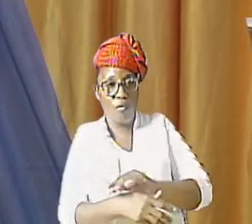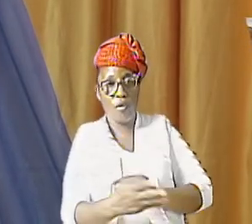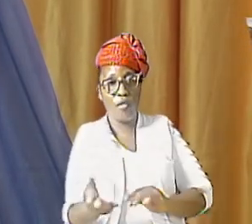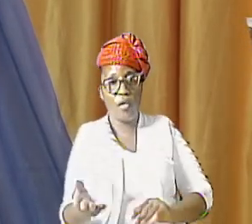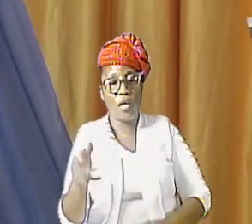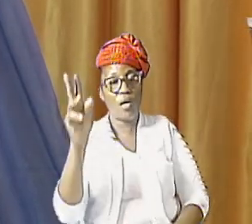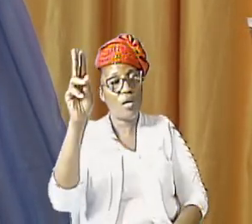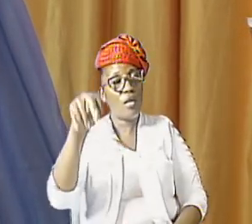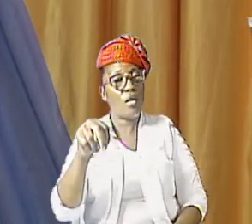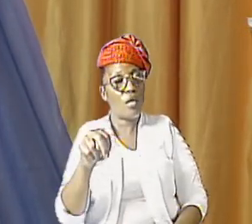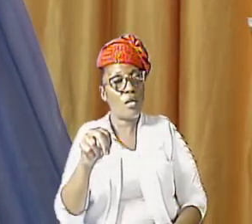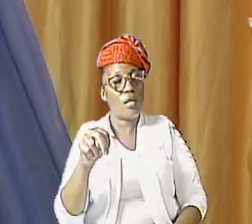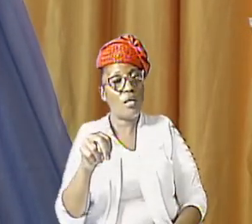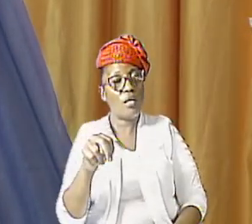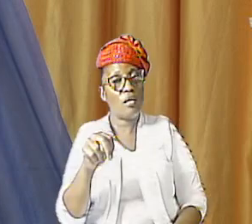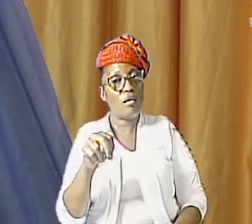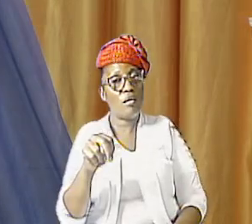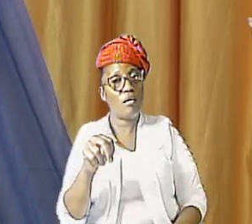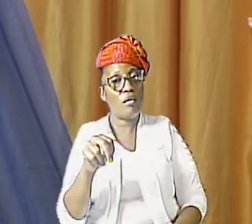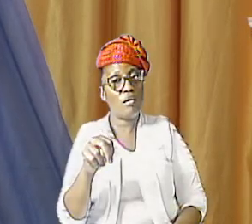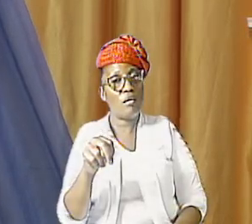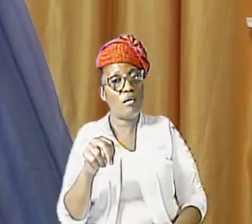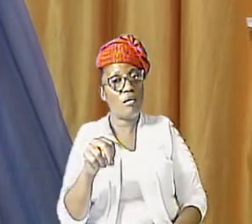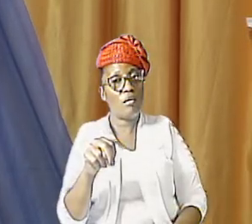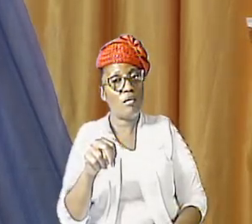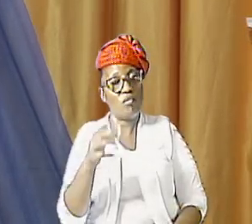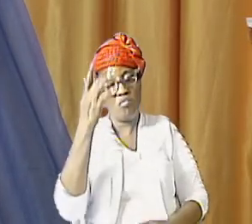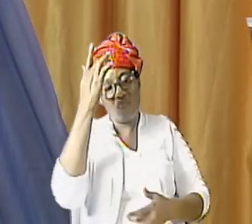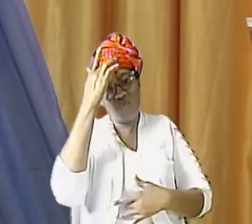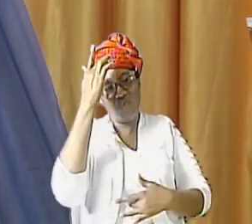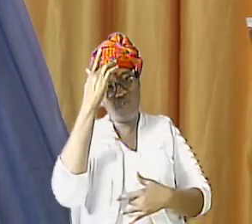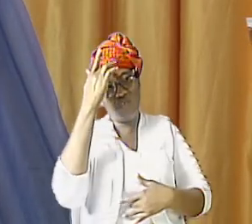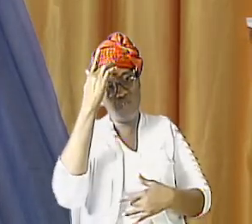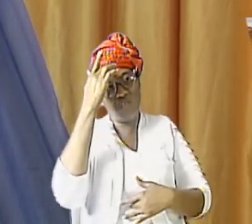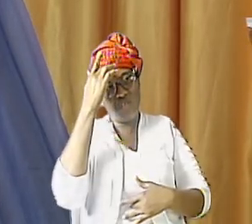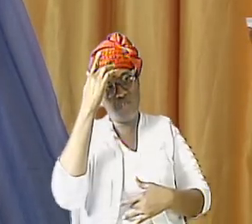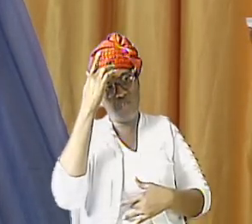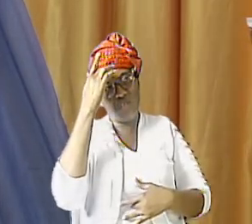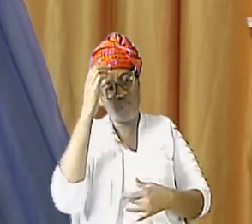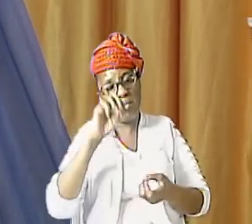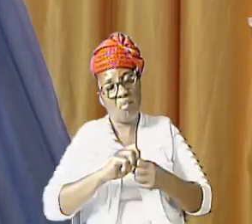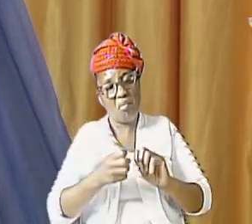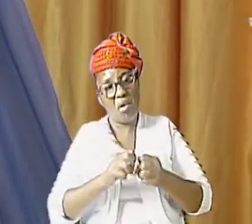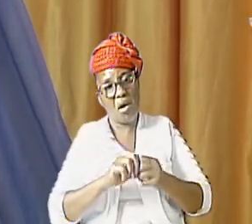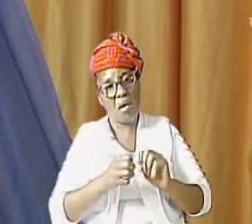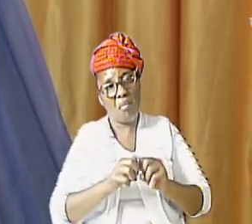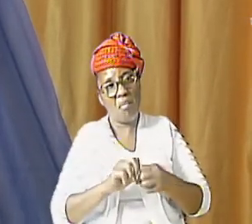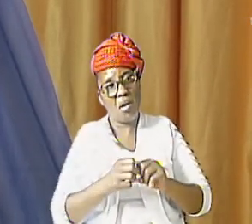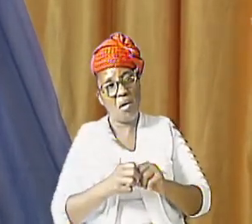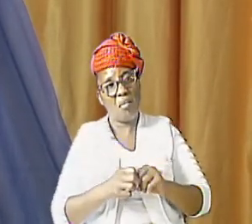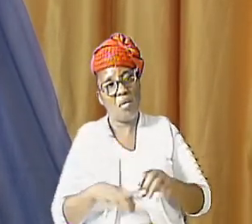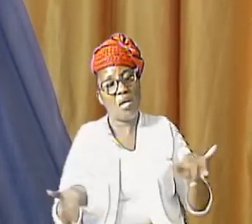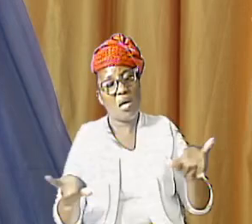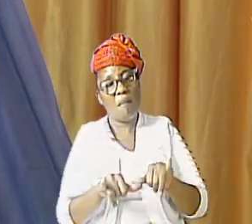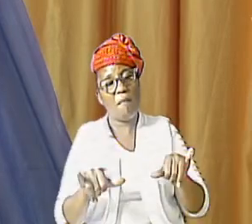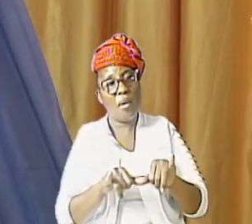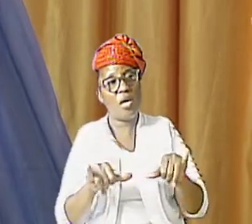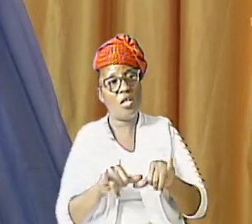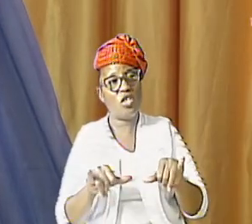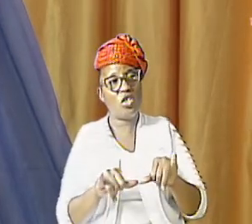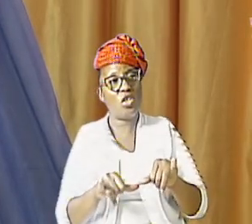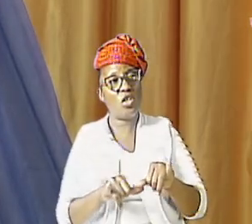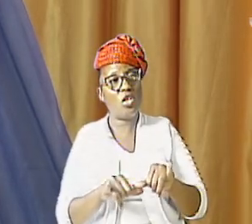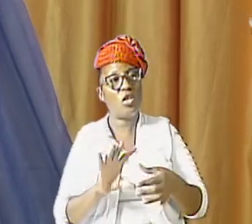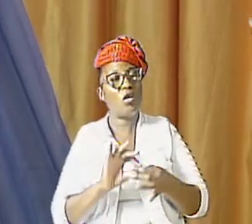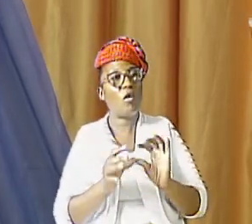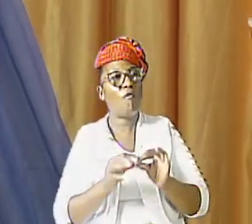needed. Dealing with the sin issue over time, there were temporary measures to deal